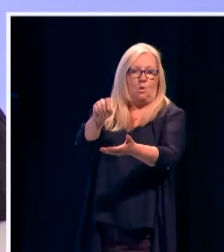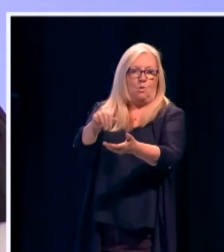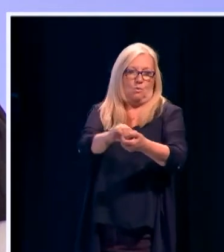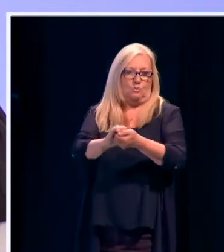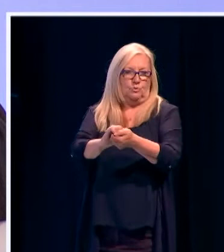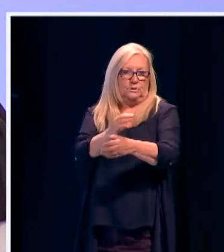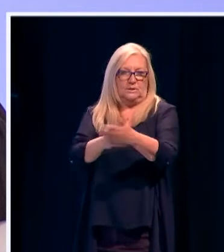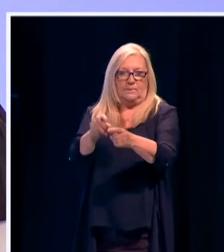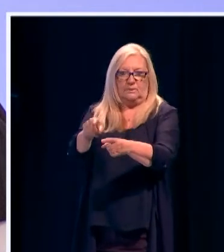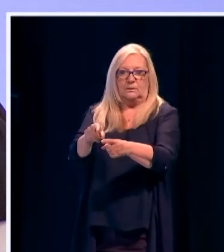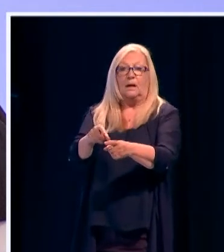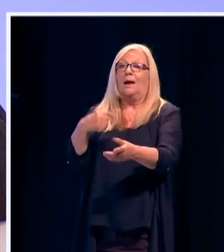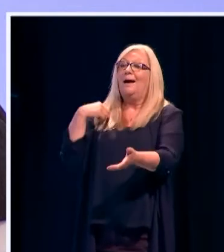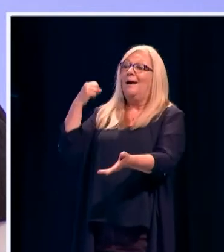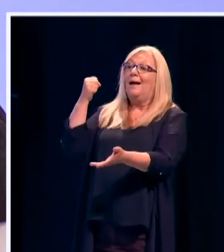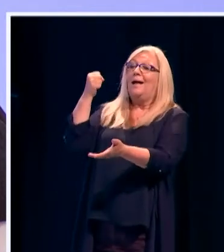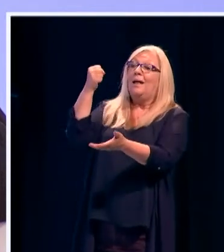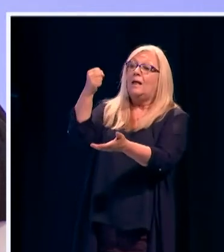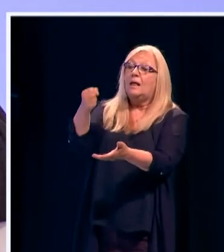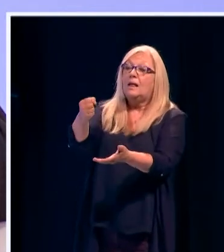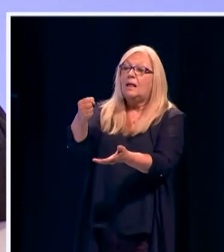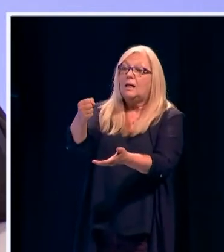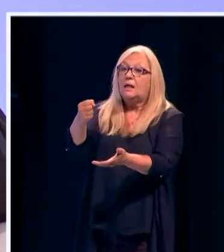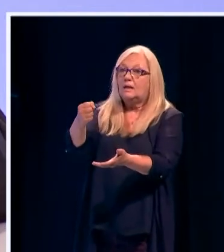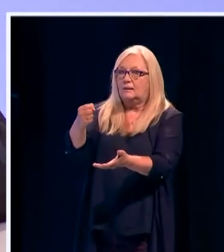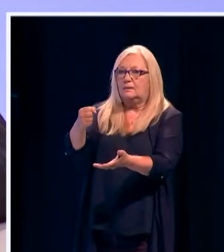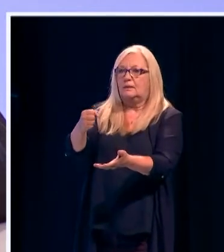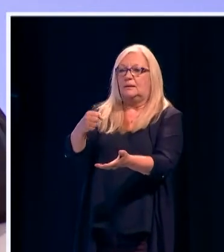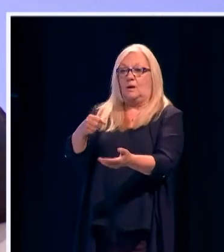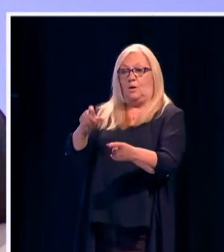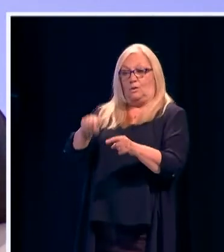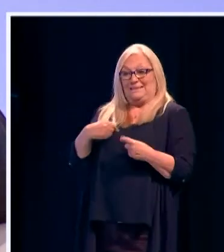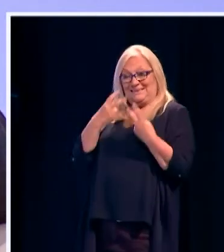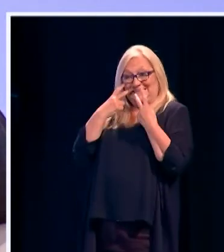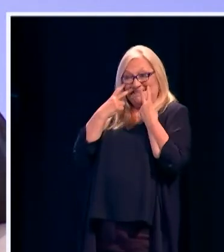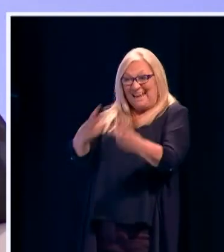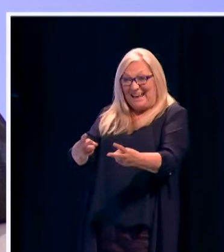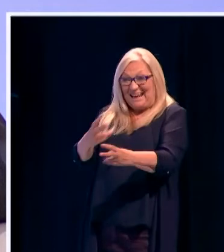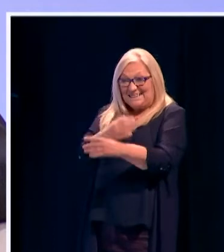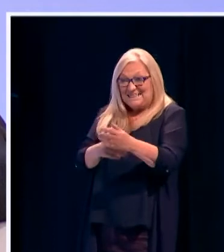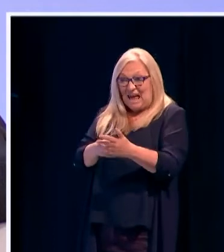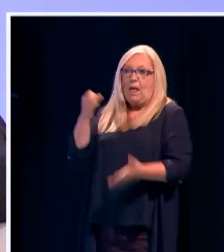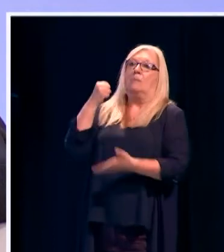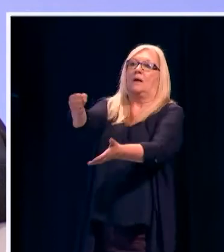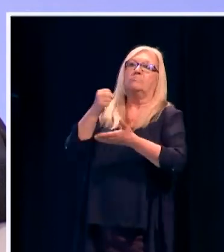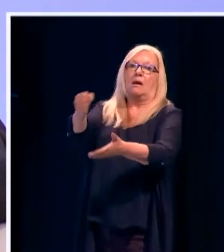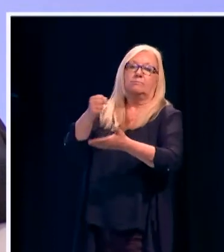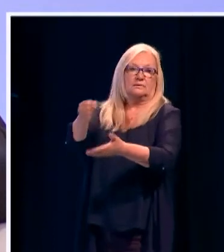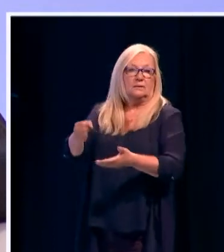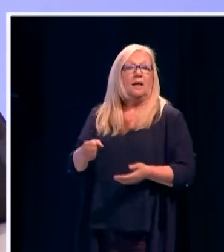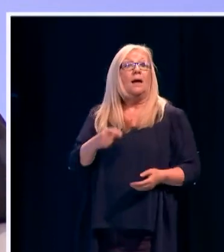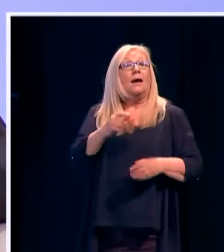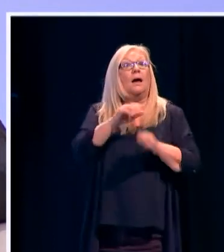the trap of funding those DPOs that are most visible. The most visible DPOs in developing countries tend to